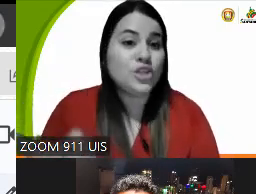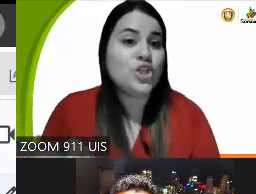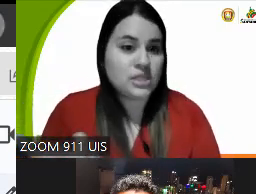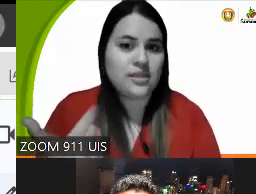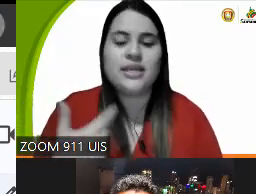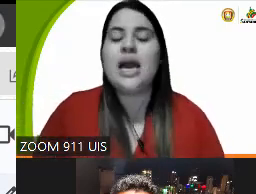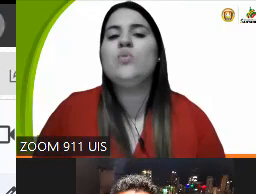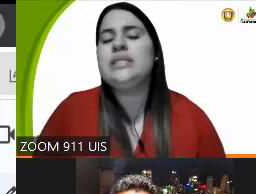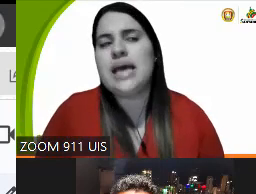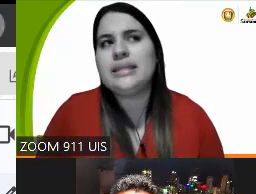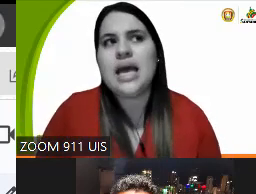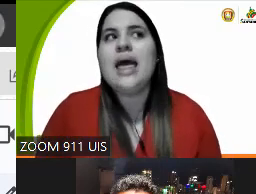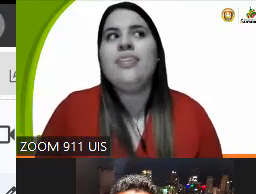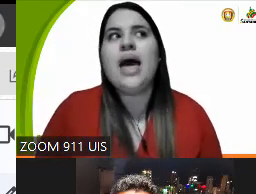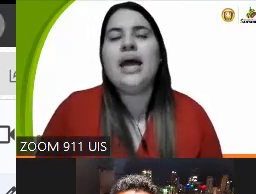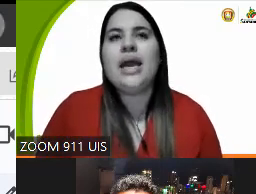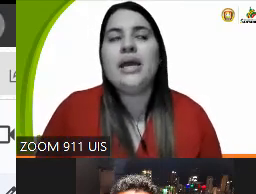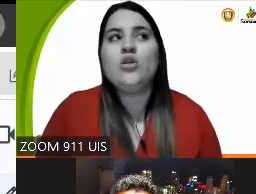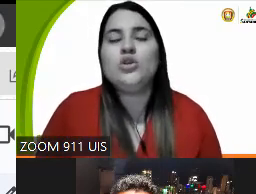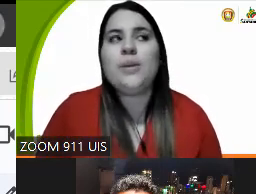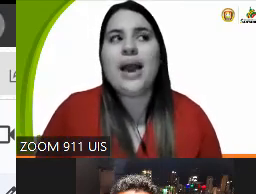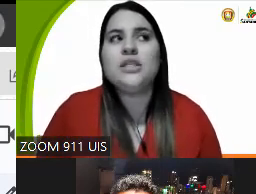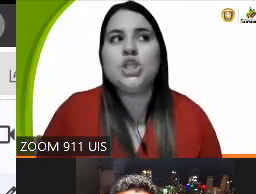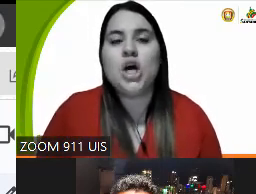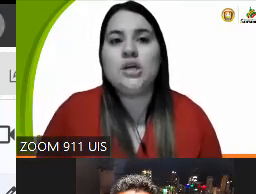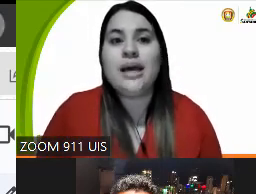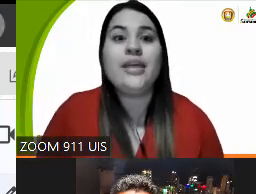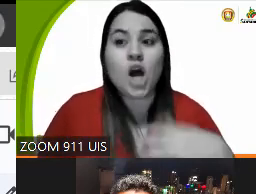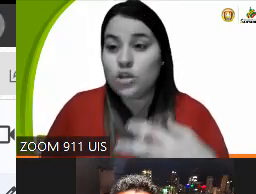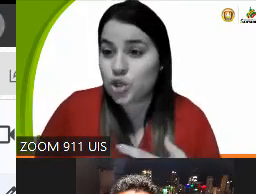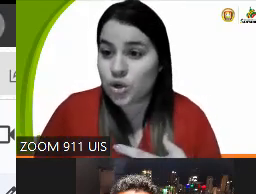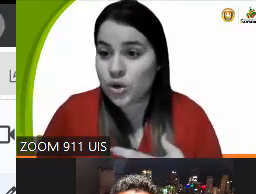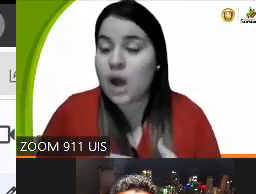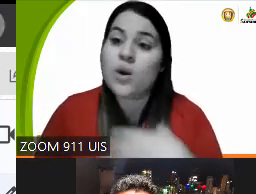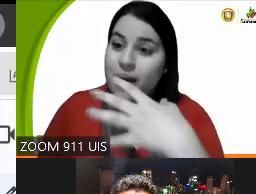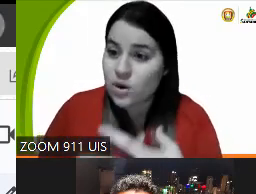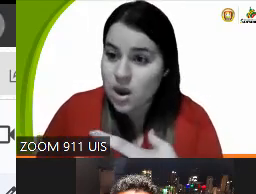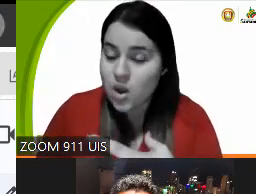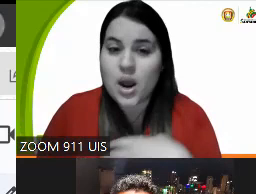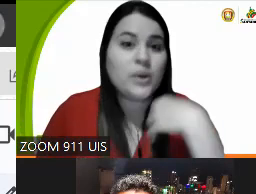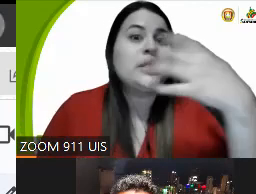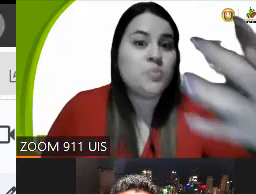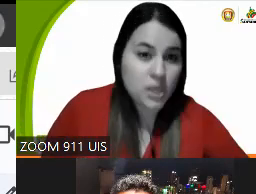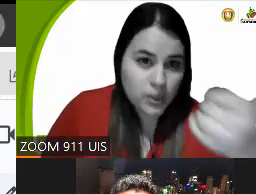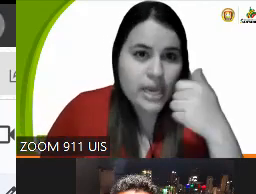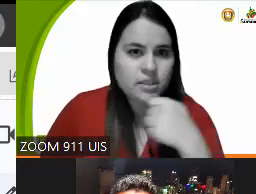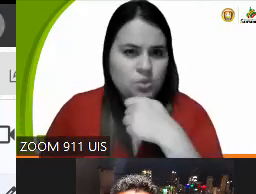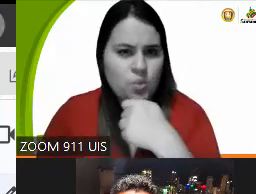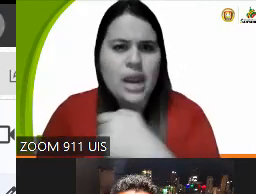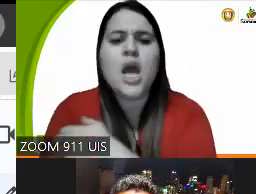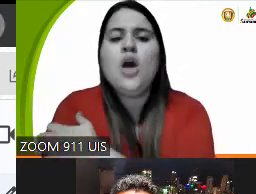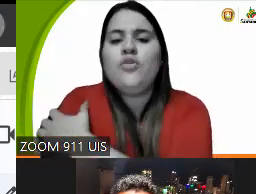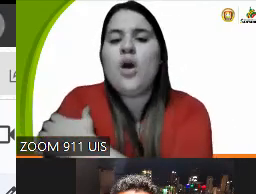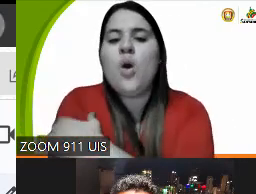We mentioned this and we said that it also depends on the culture, our background, our